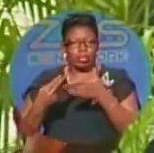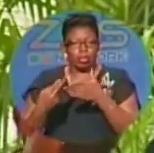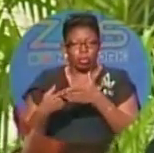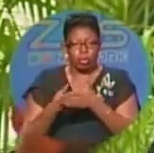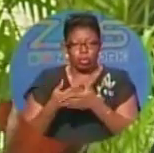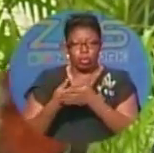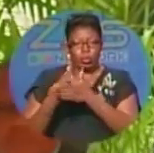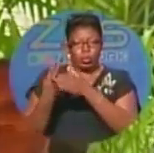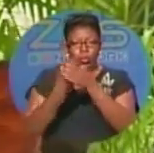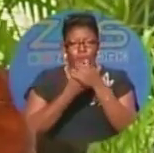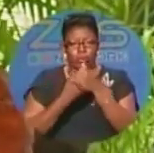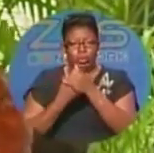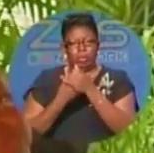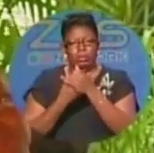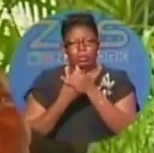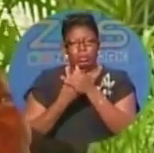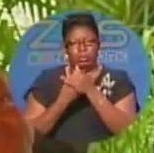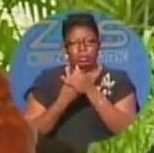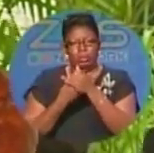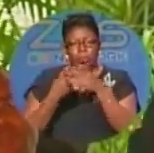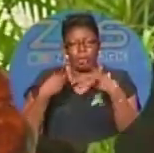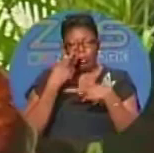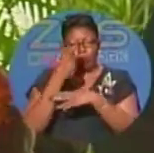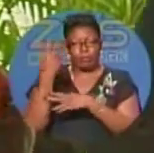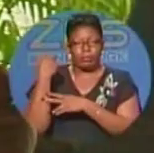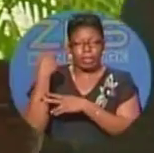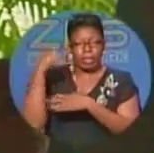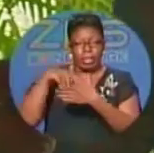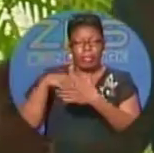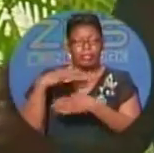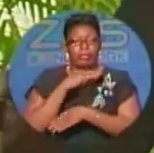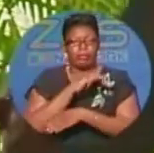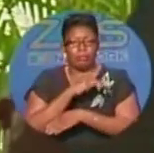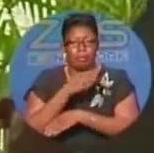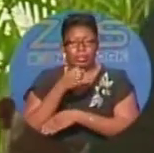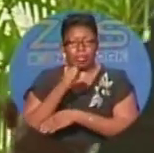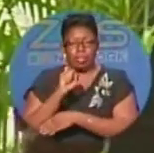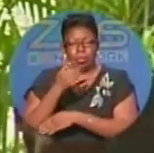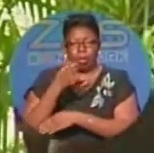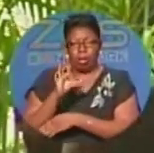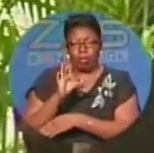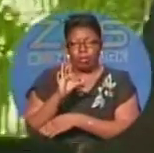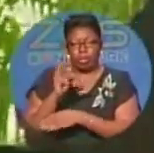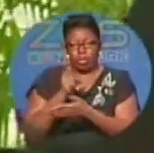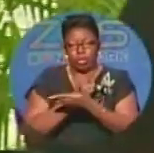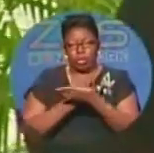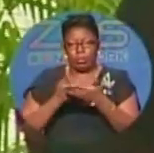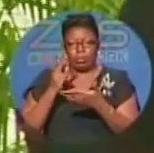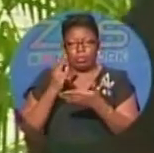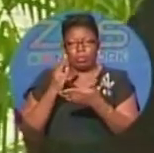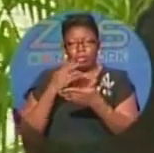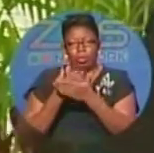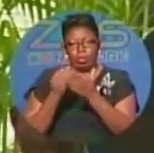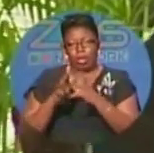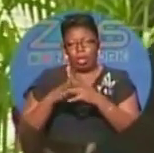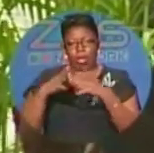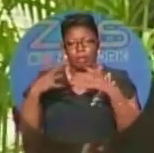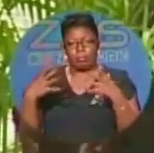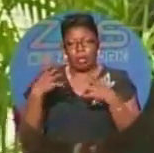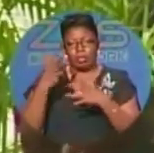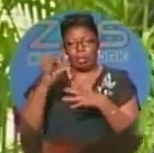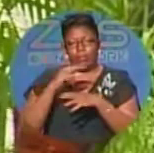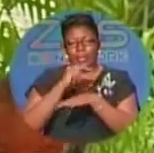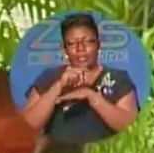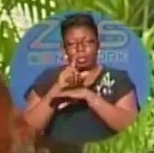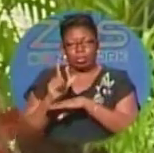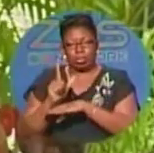union would have reflected in the membership or enrollment of the university a fair amount of our nationals from